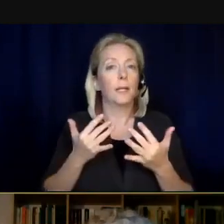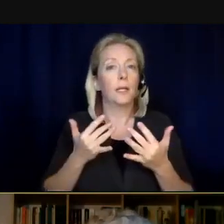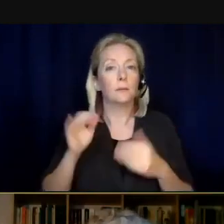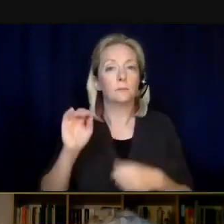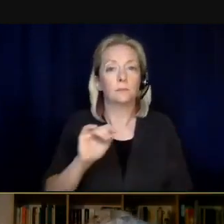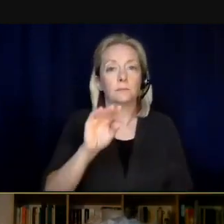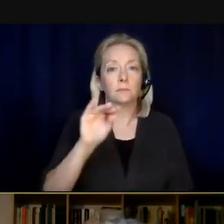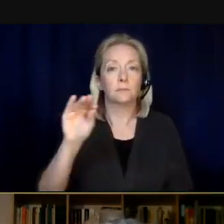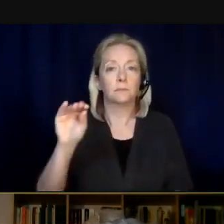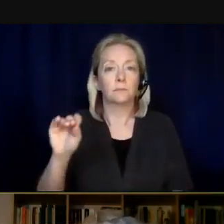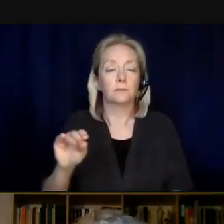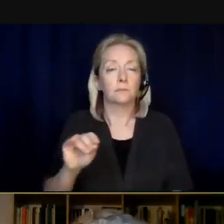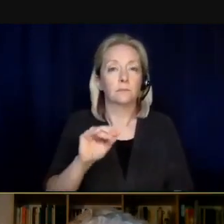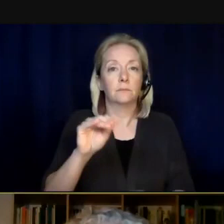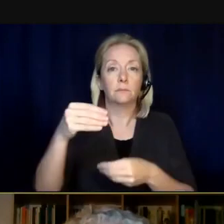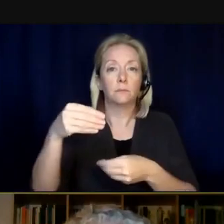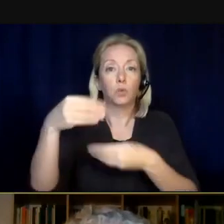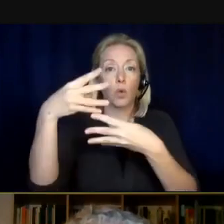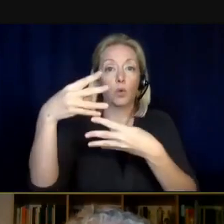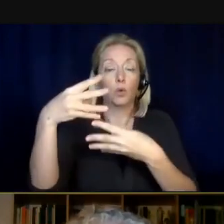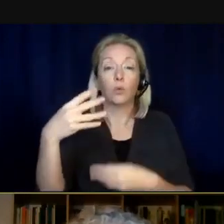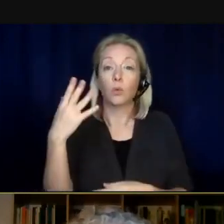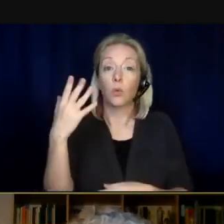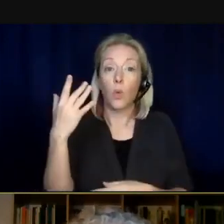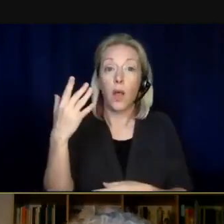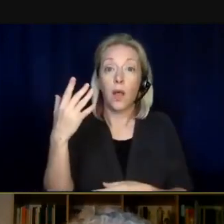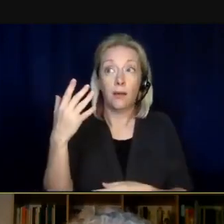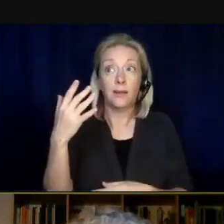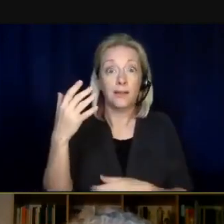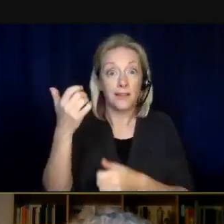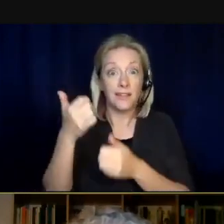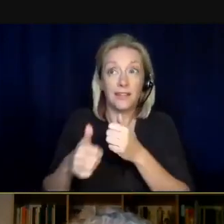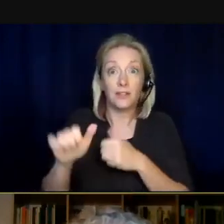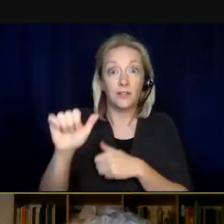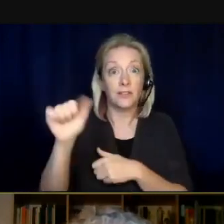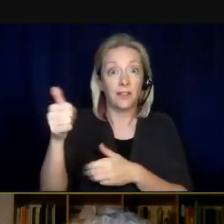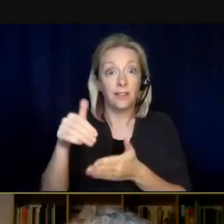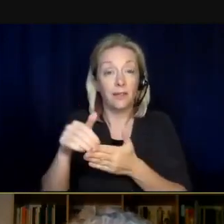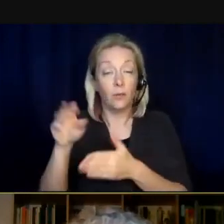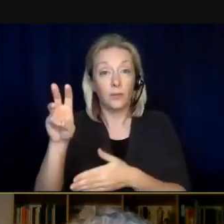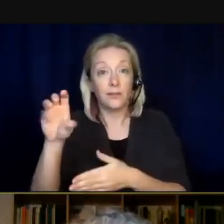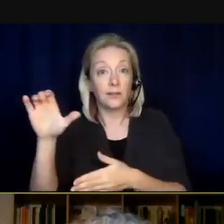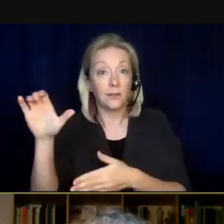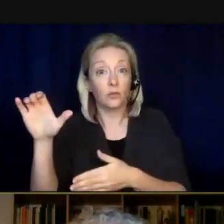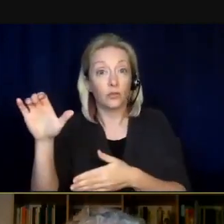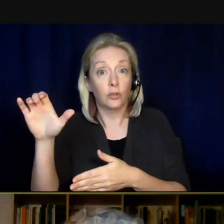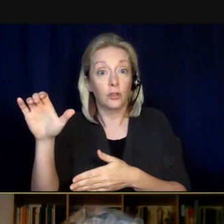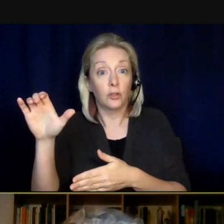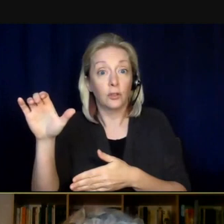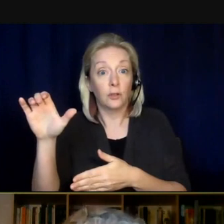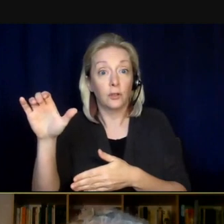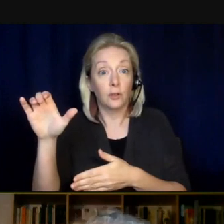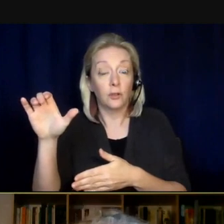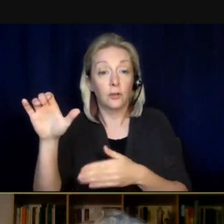load. That's because each of those 10,600 plus entries, and